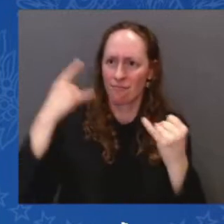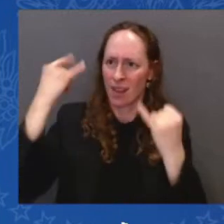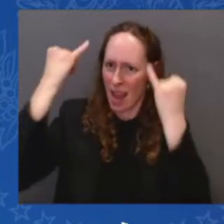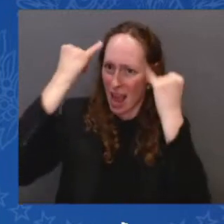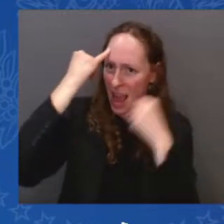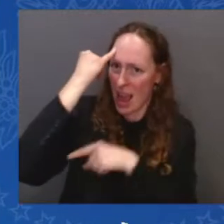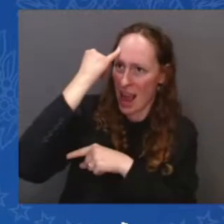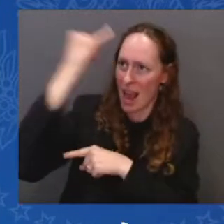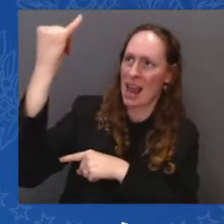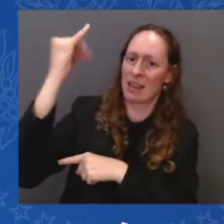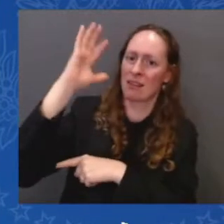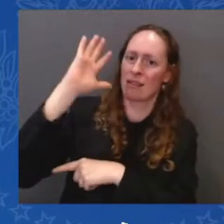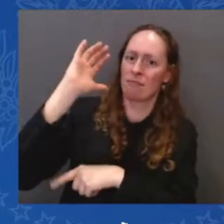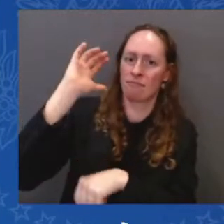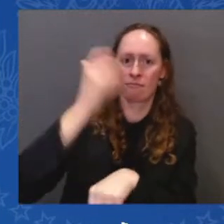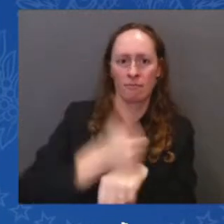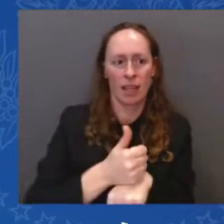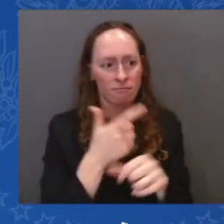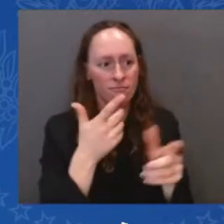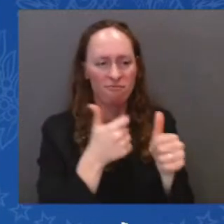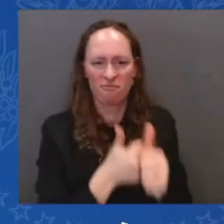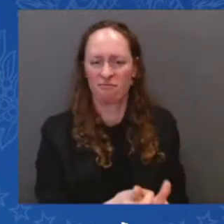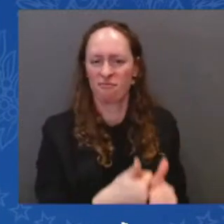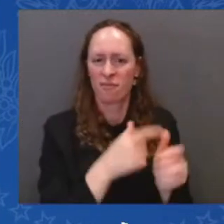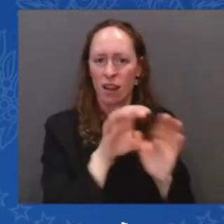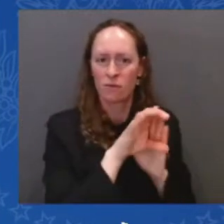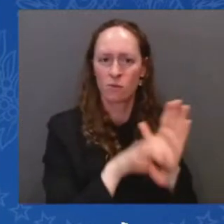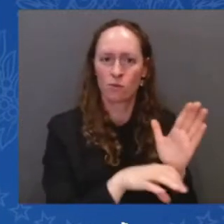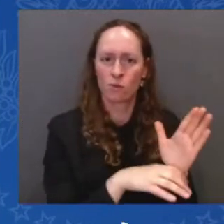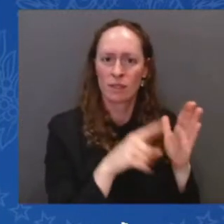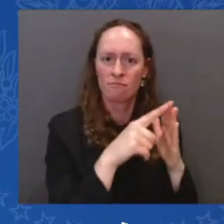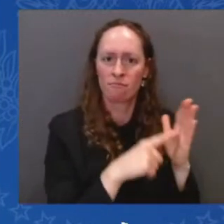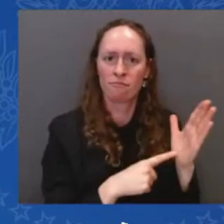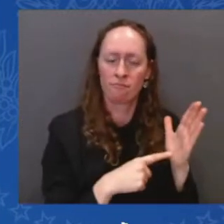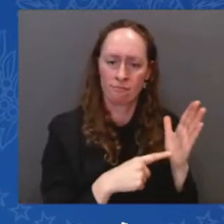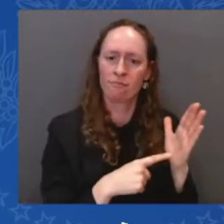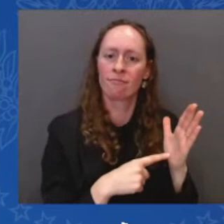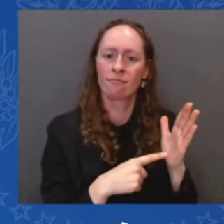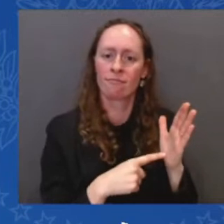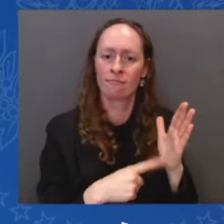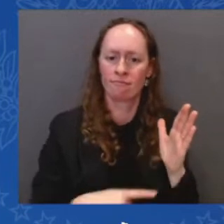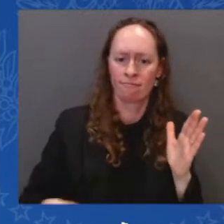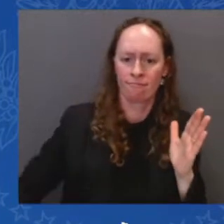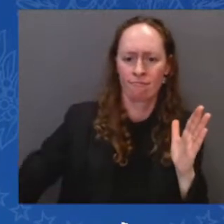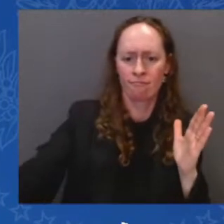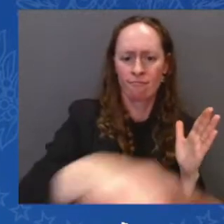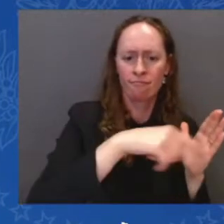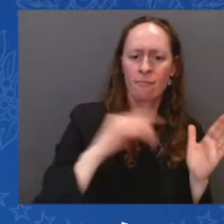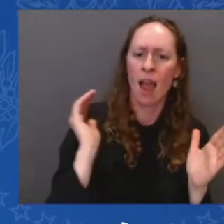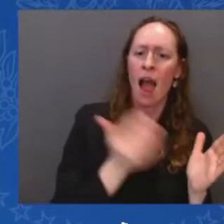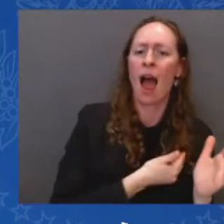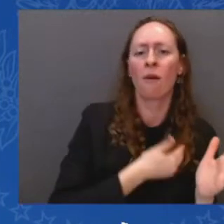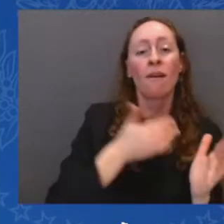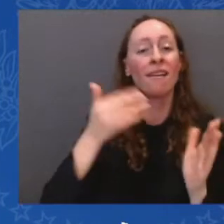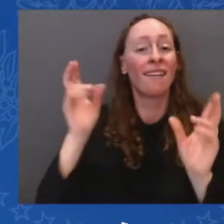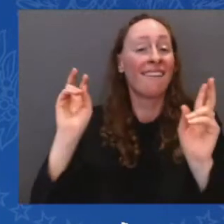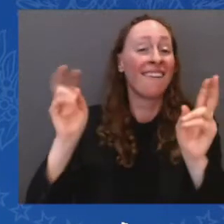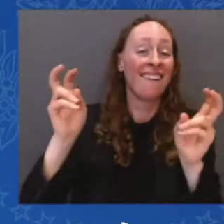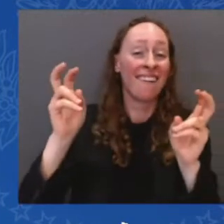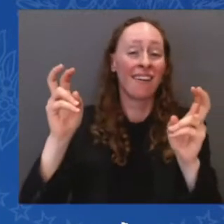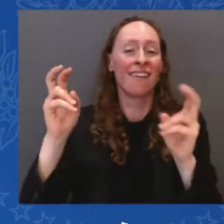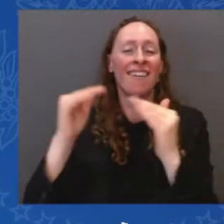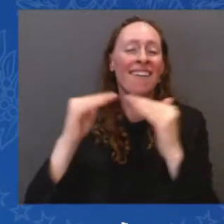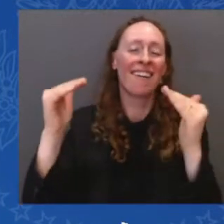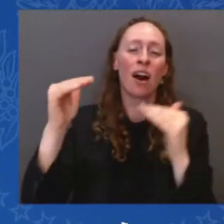of America, which is the moral North Star for all of us who have the privilege of wearing the cloth of our